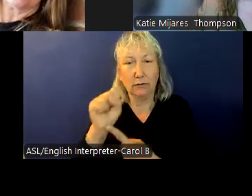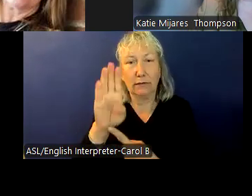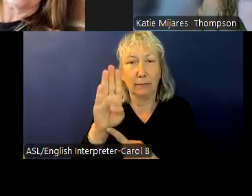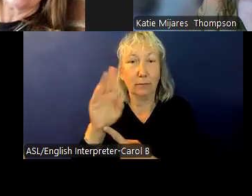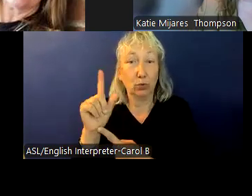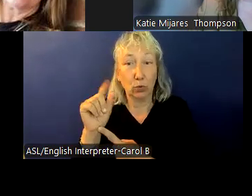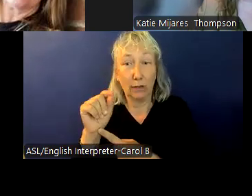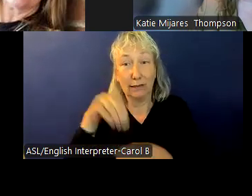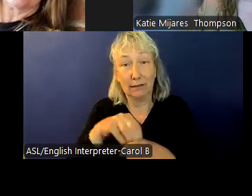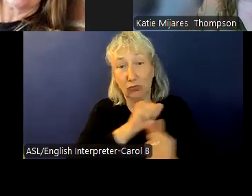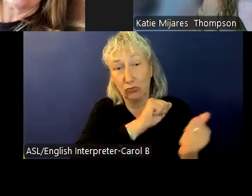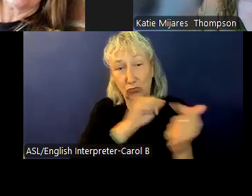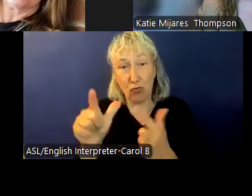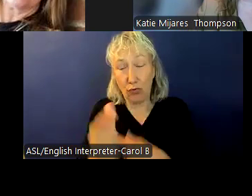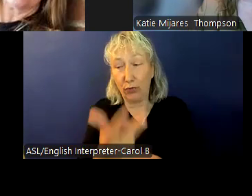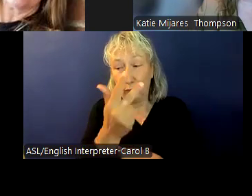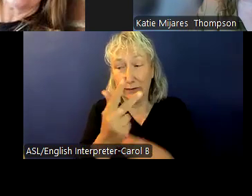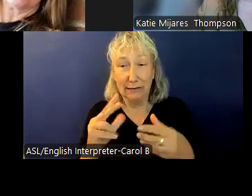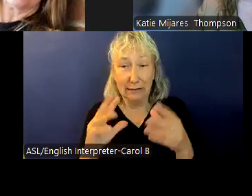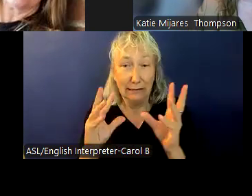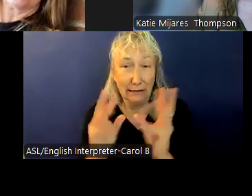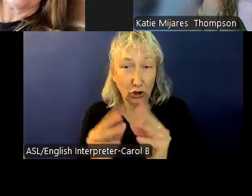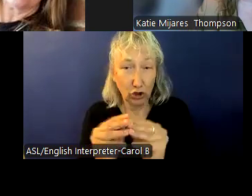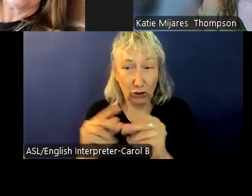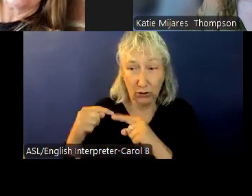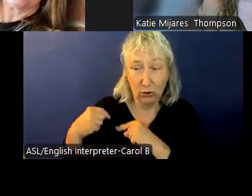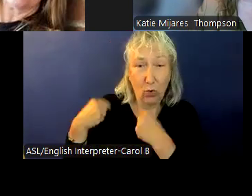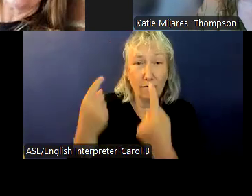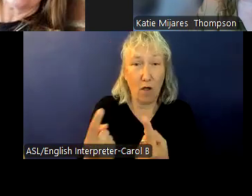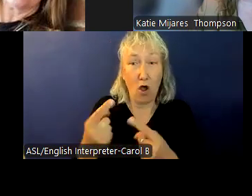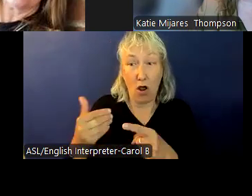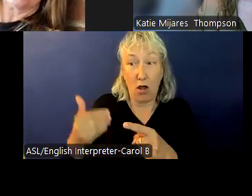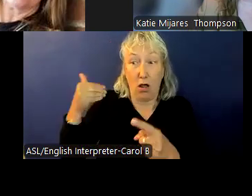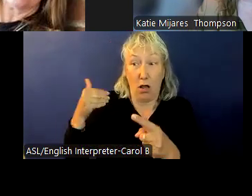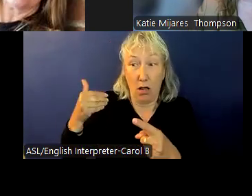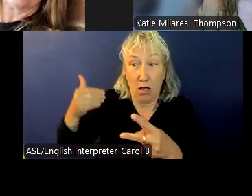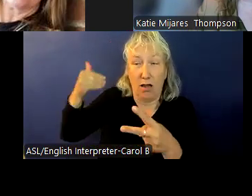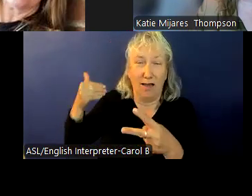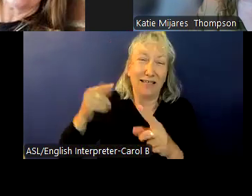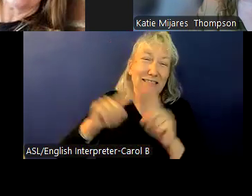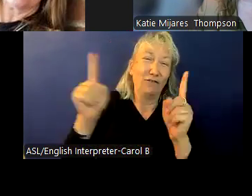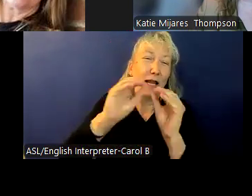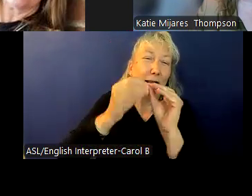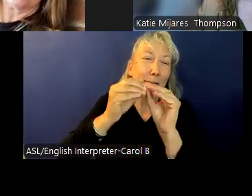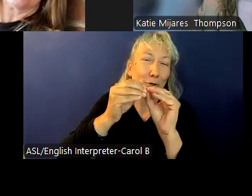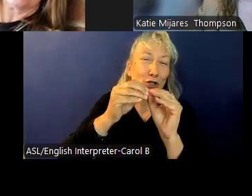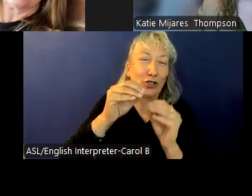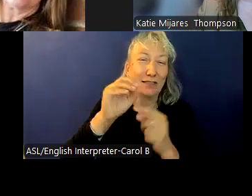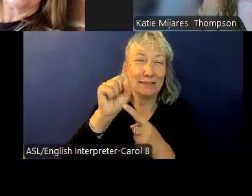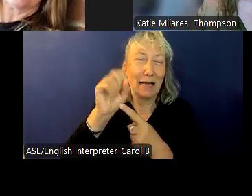three sessions that it's been introduced so far. Of course, in the two prior sessions, it had different bill numbers.